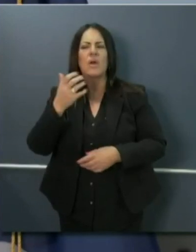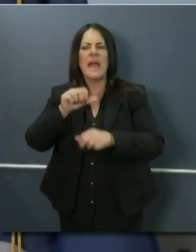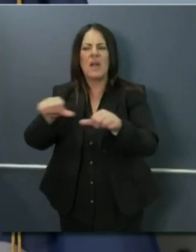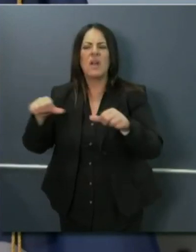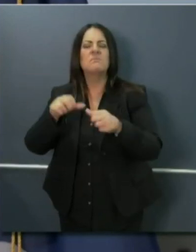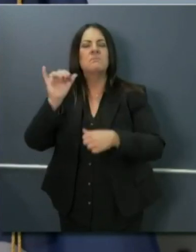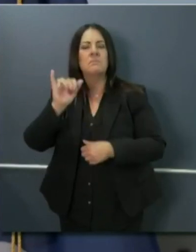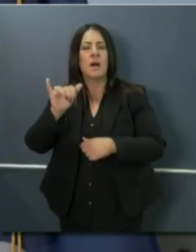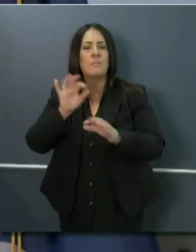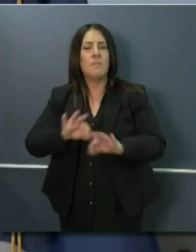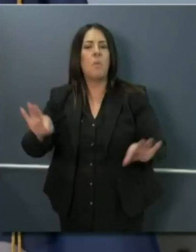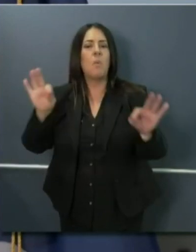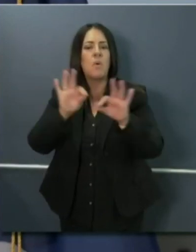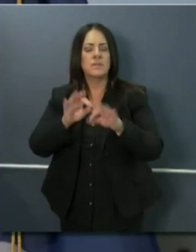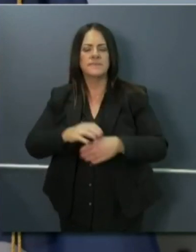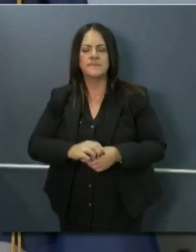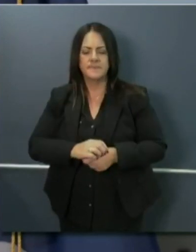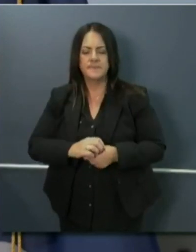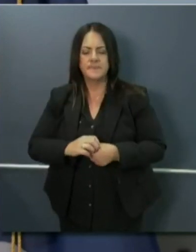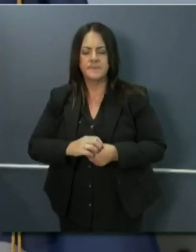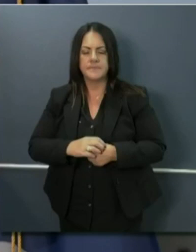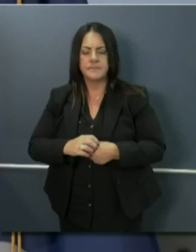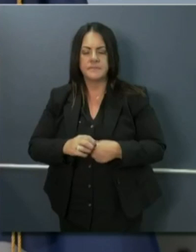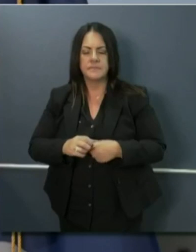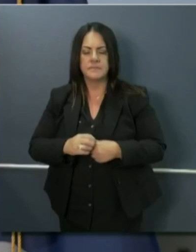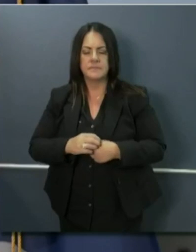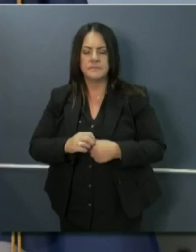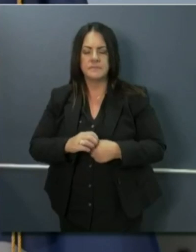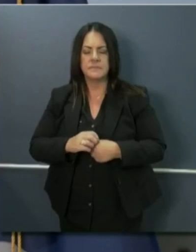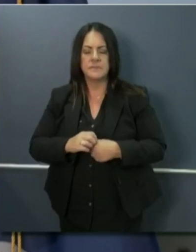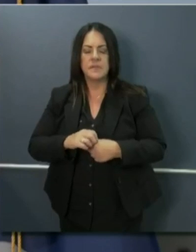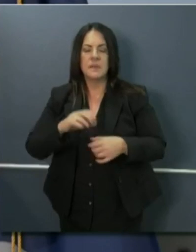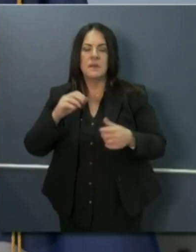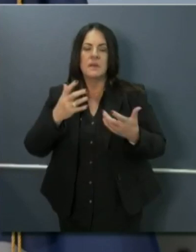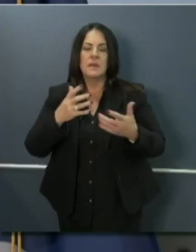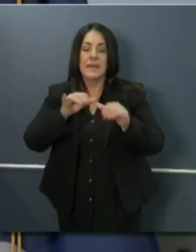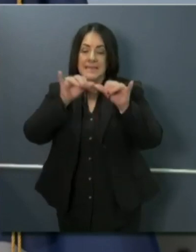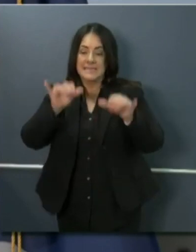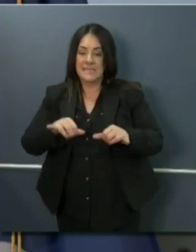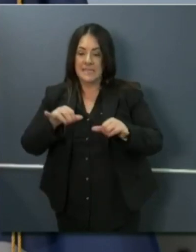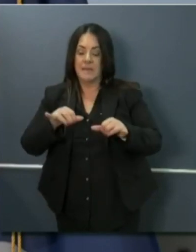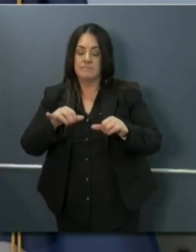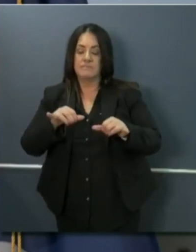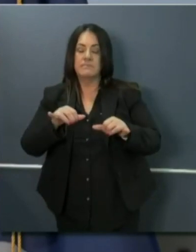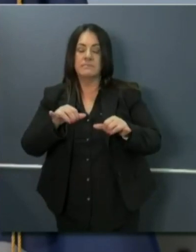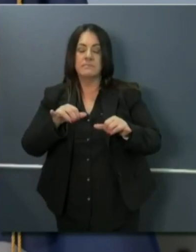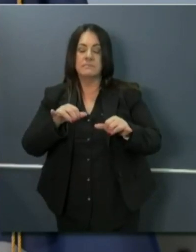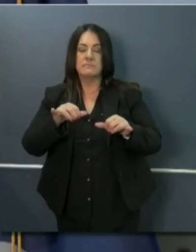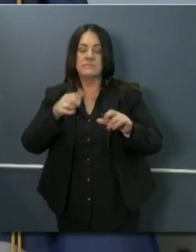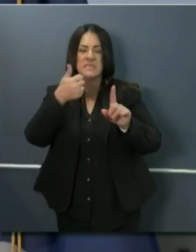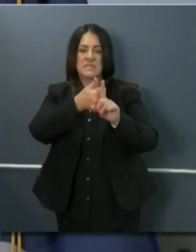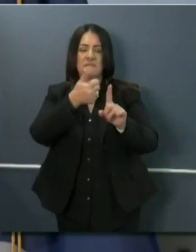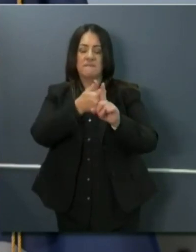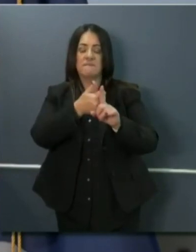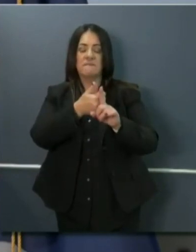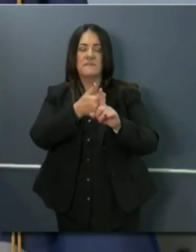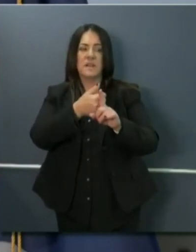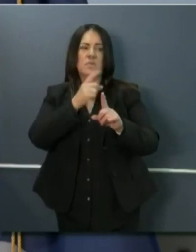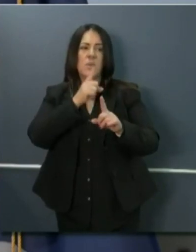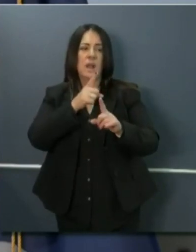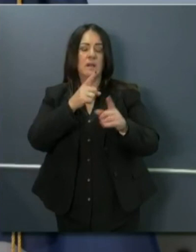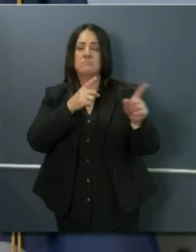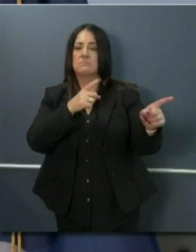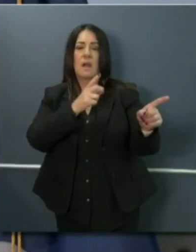surge modeling, but the slack of the system within the system, meaning the hospitals have done a magnificent